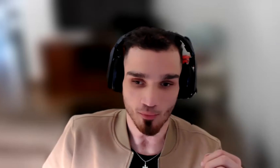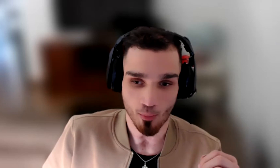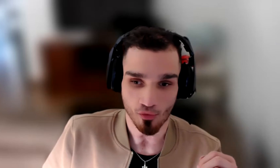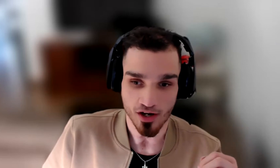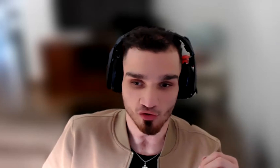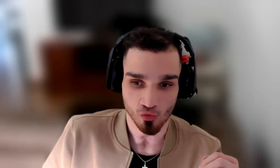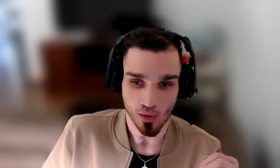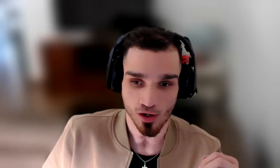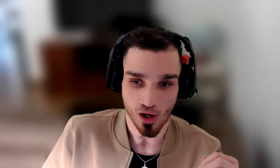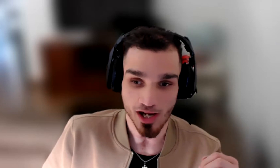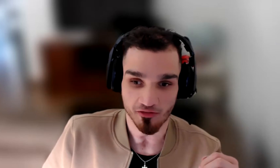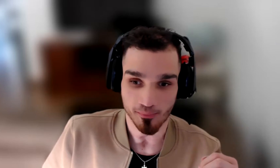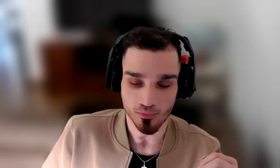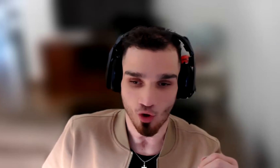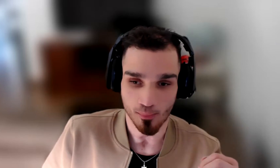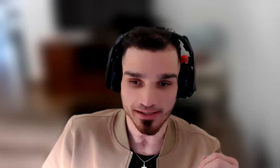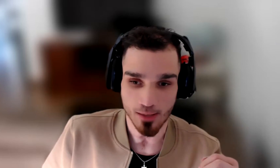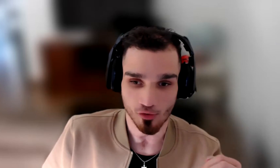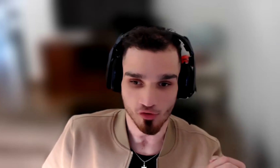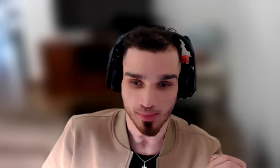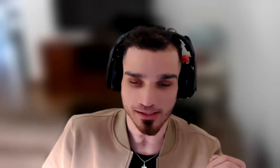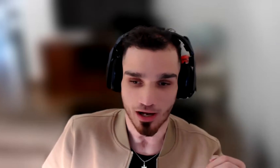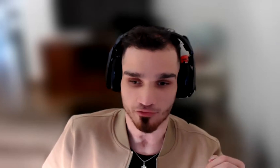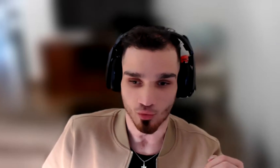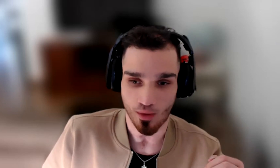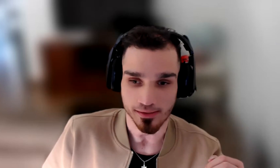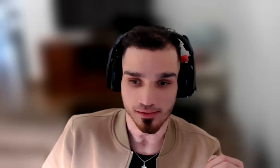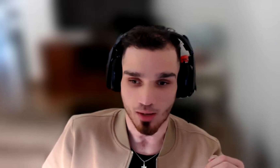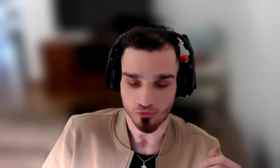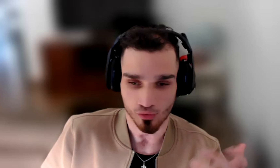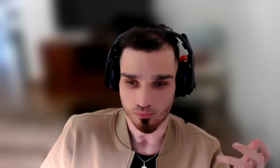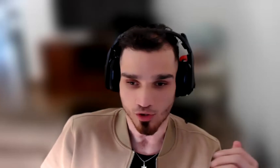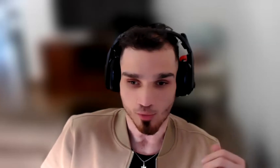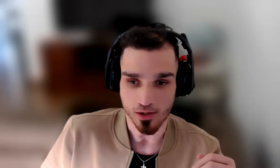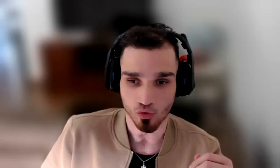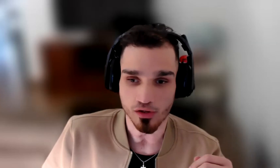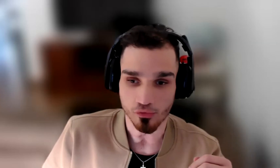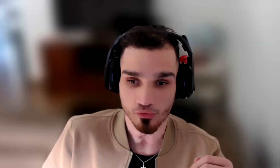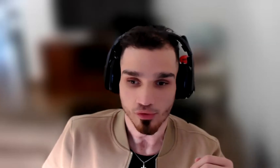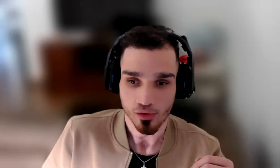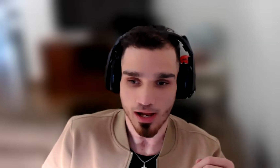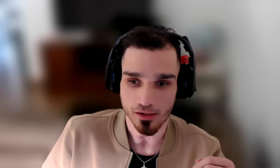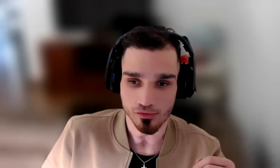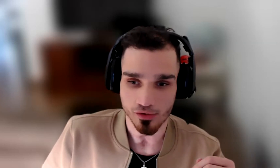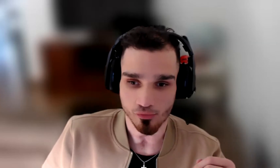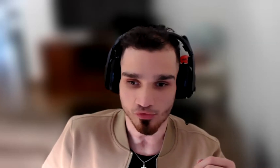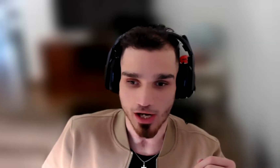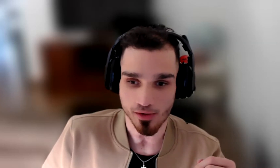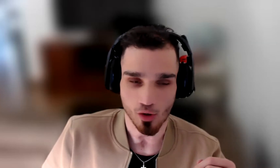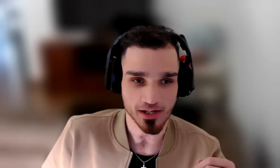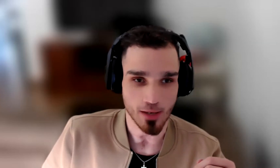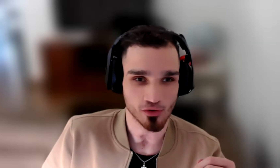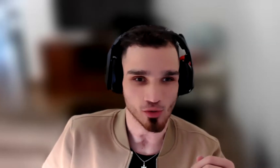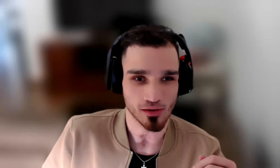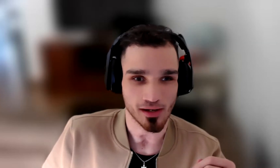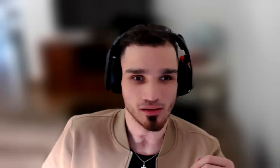I've had some operations where I've not been able to speak after waking up for, you know, medical reasons, and it's scary